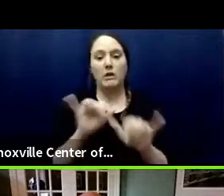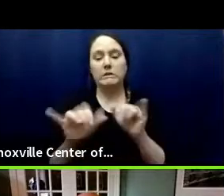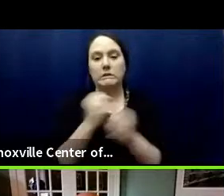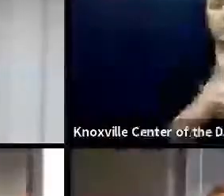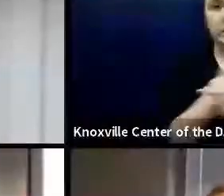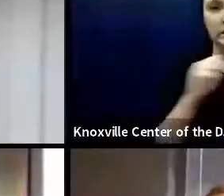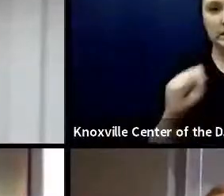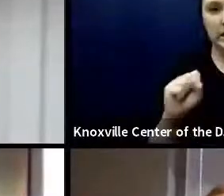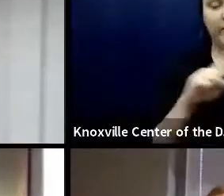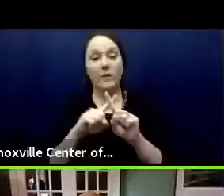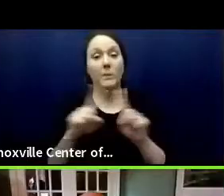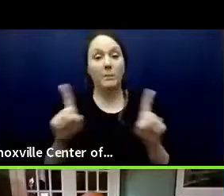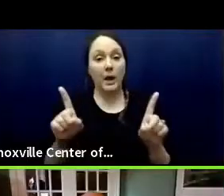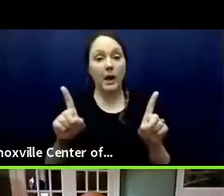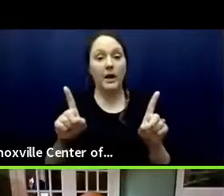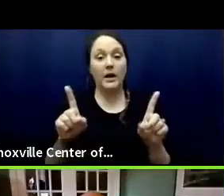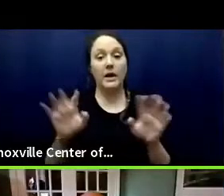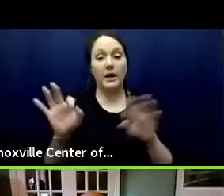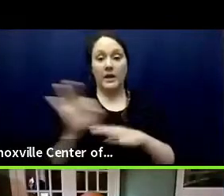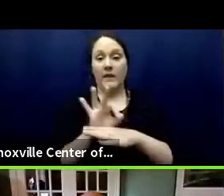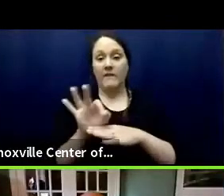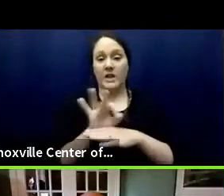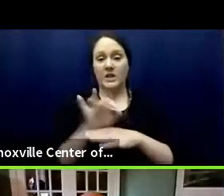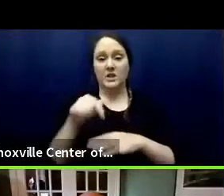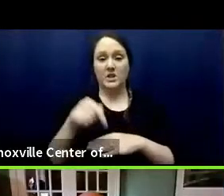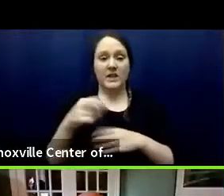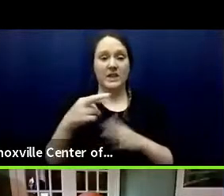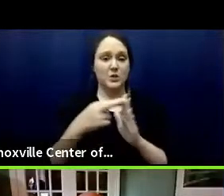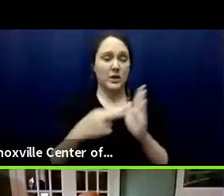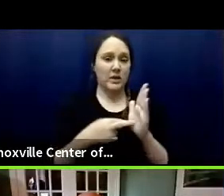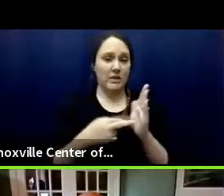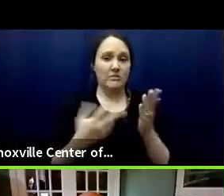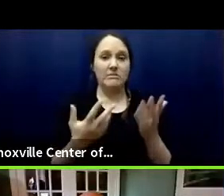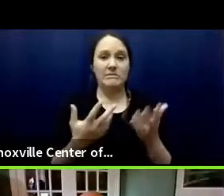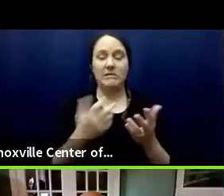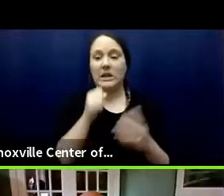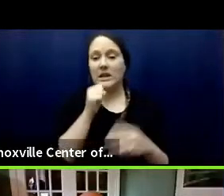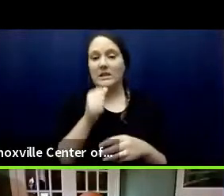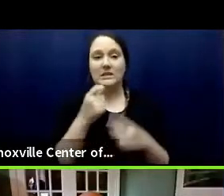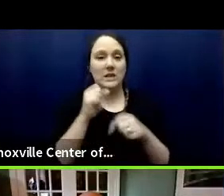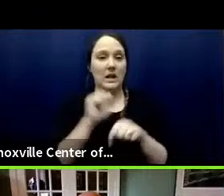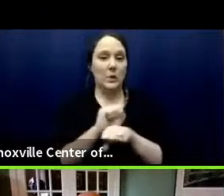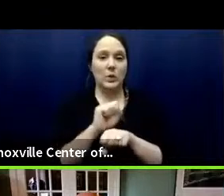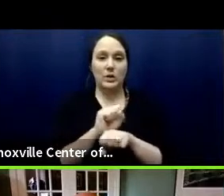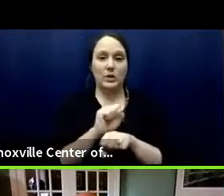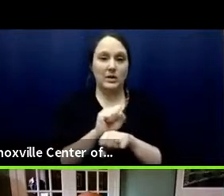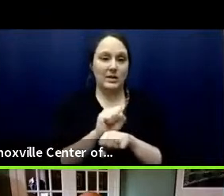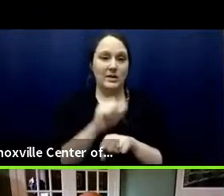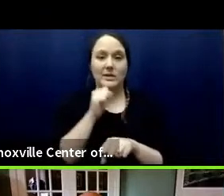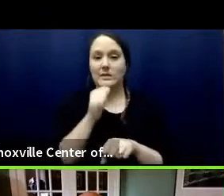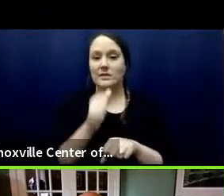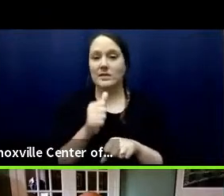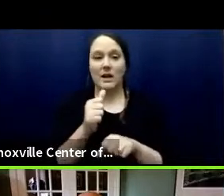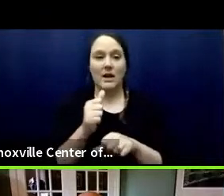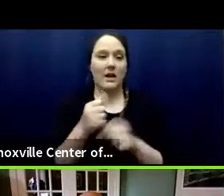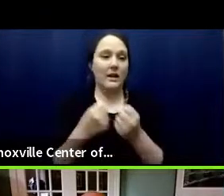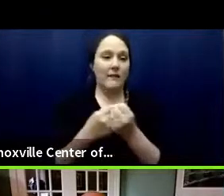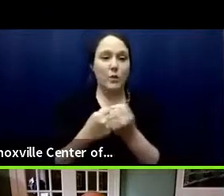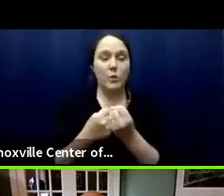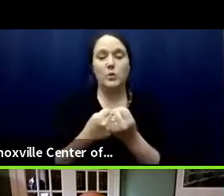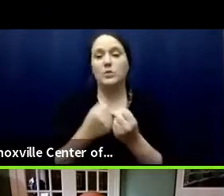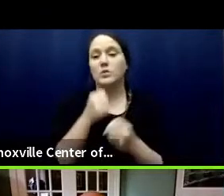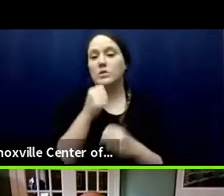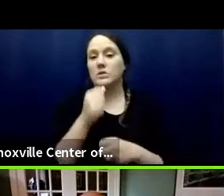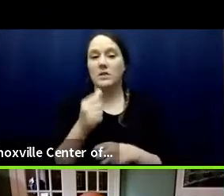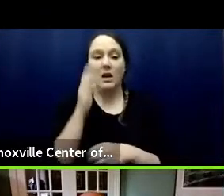the function of this regulation is it's not working. It's not being enforced. It's not going